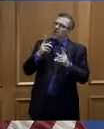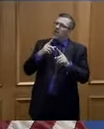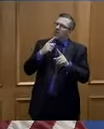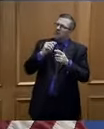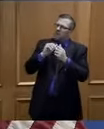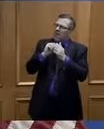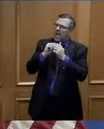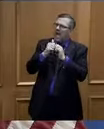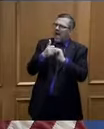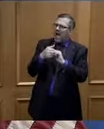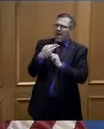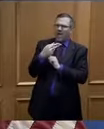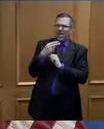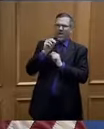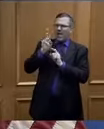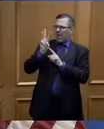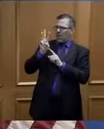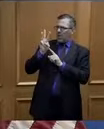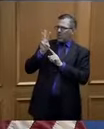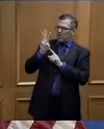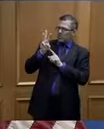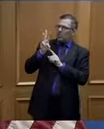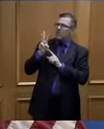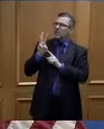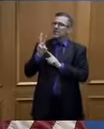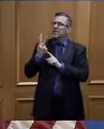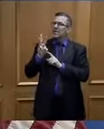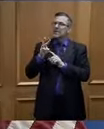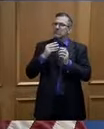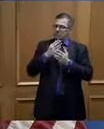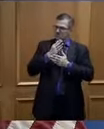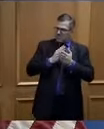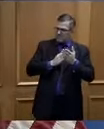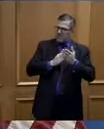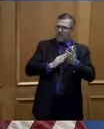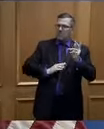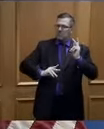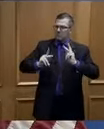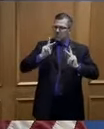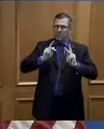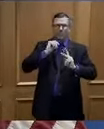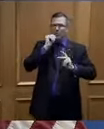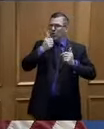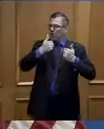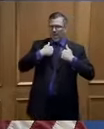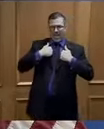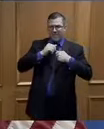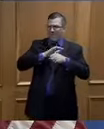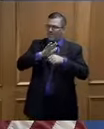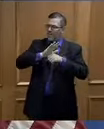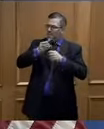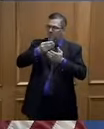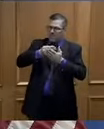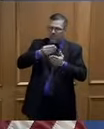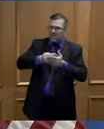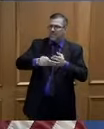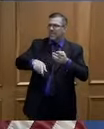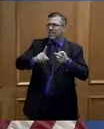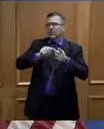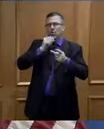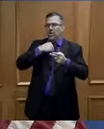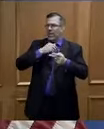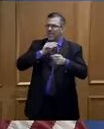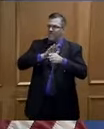how, given the wide disparity in resources we have from district to district, given that federal